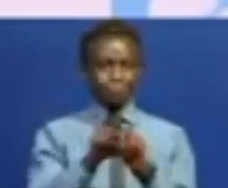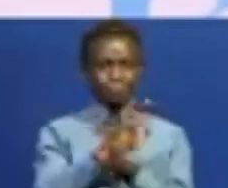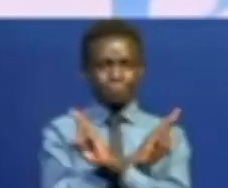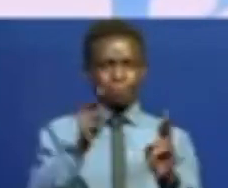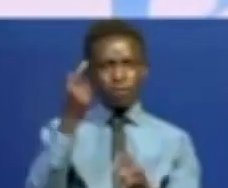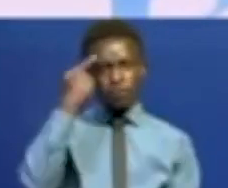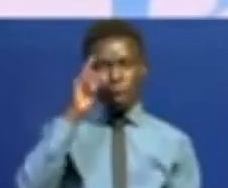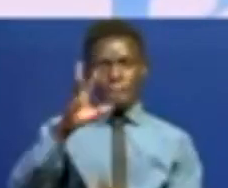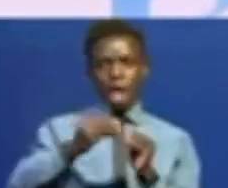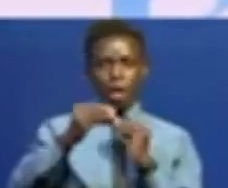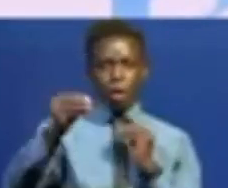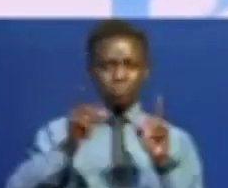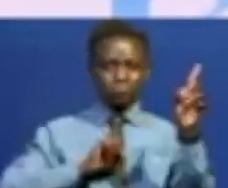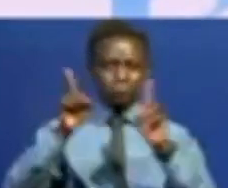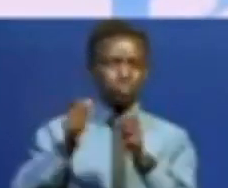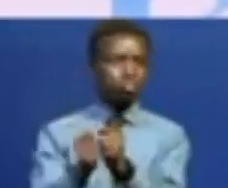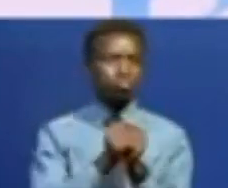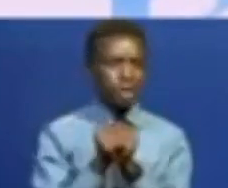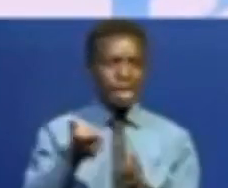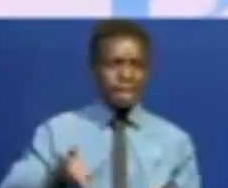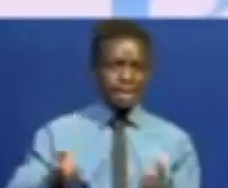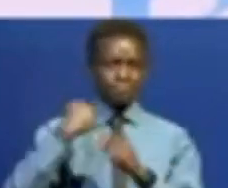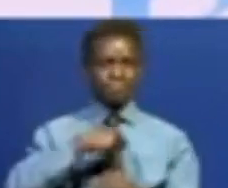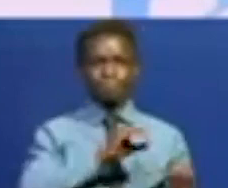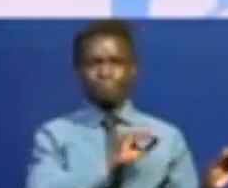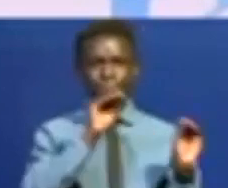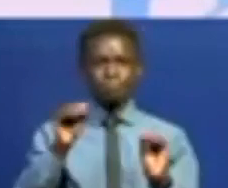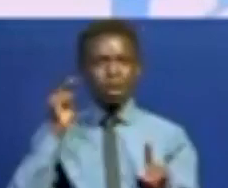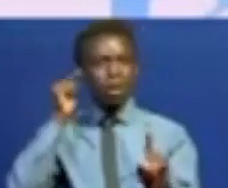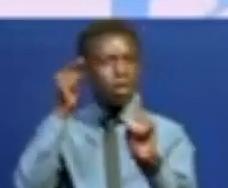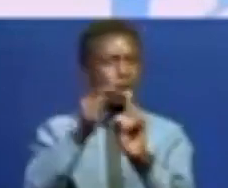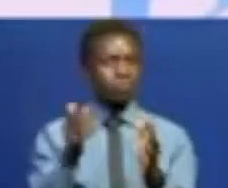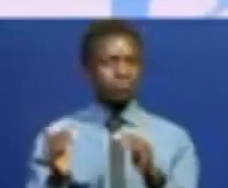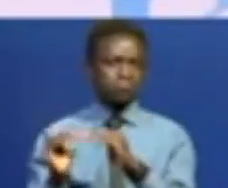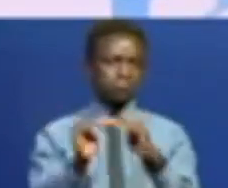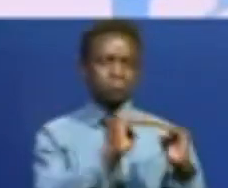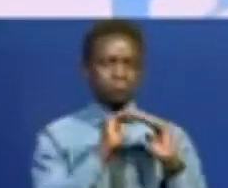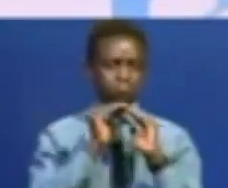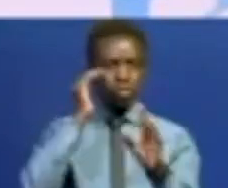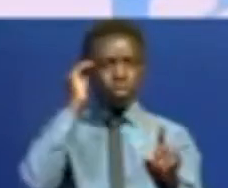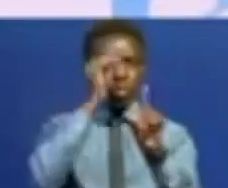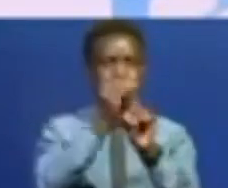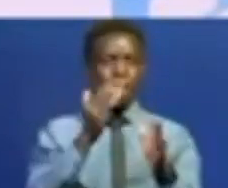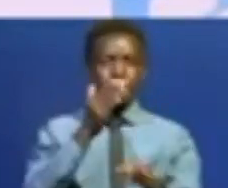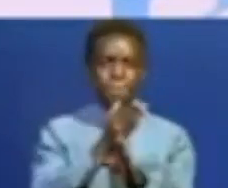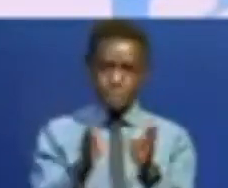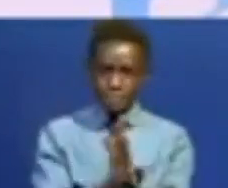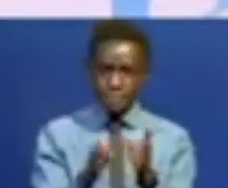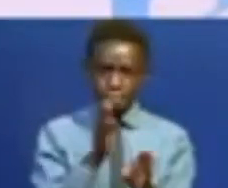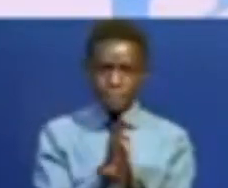sustainability journey together. Let us strive towards a common goal of building a sustainable